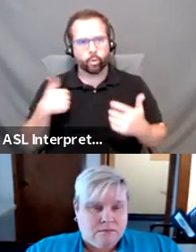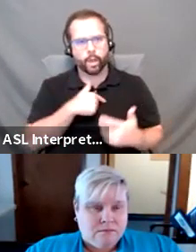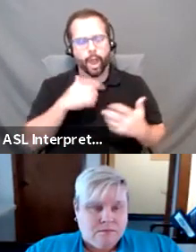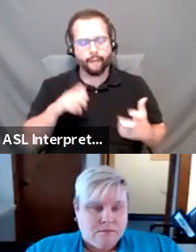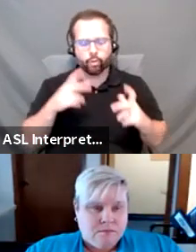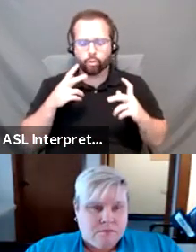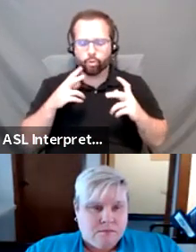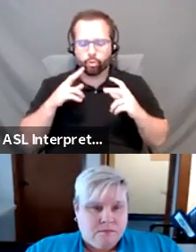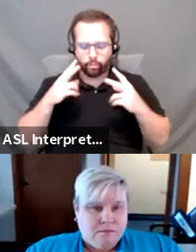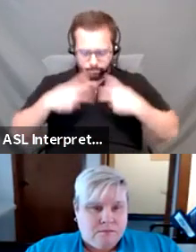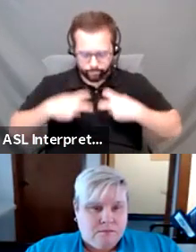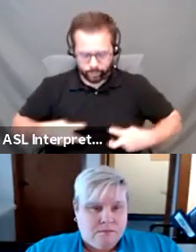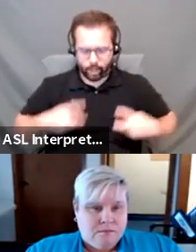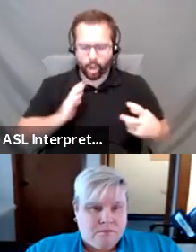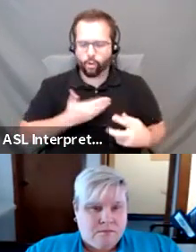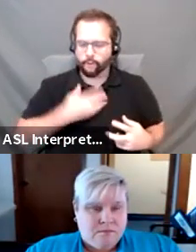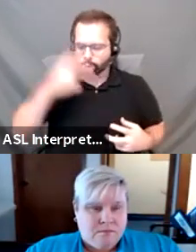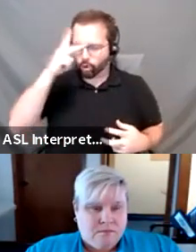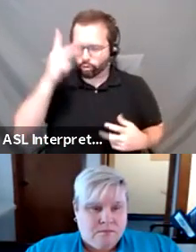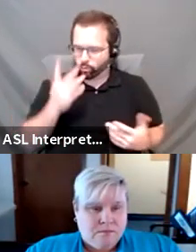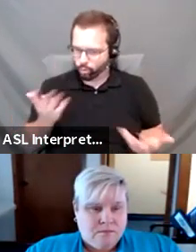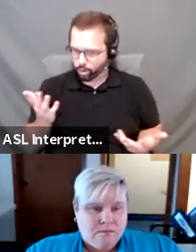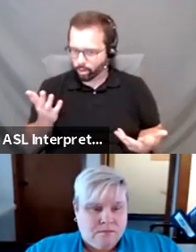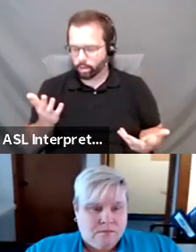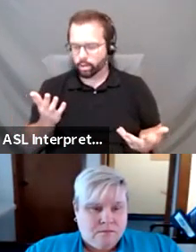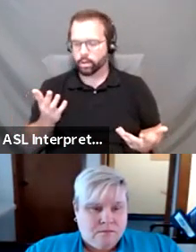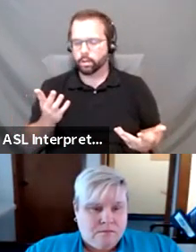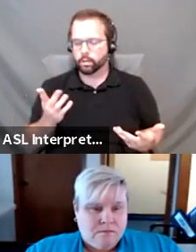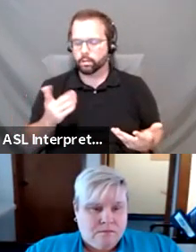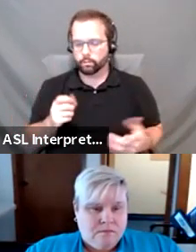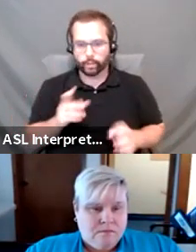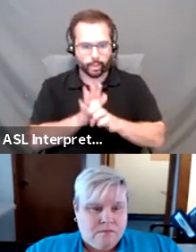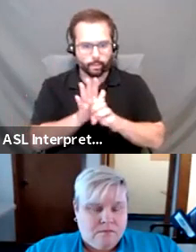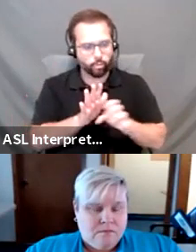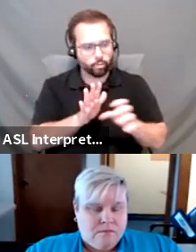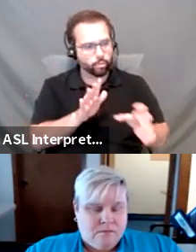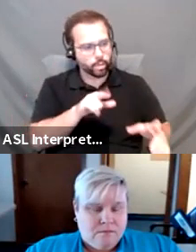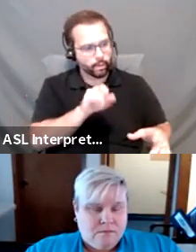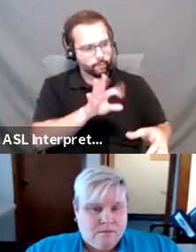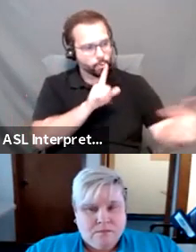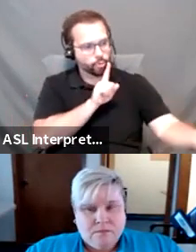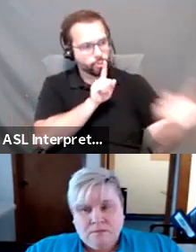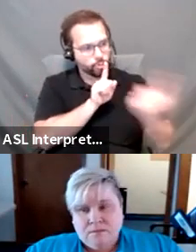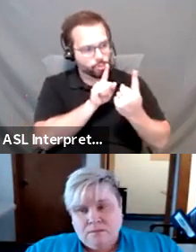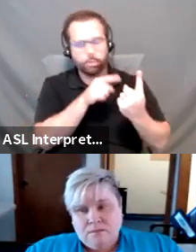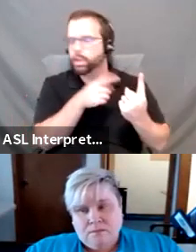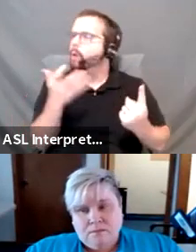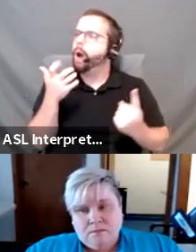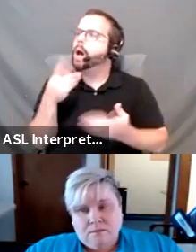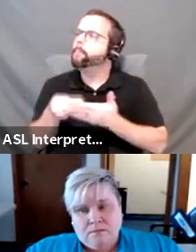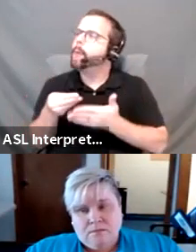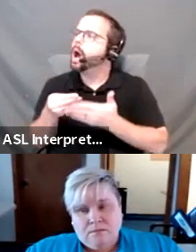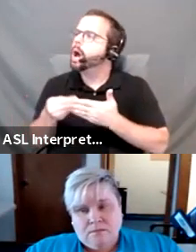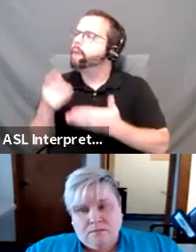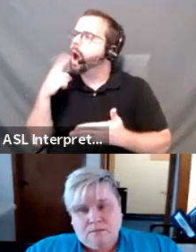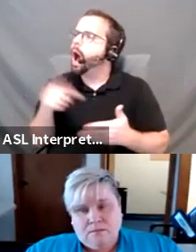we're not a store, and we'll be glad to help you if there is a goal other than maintenance.